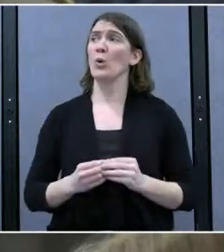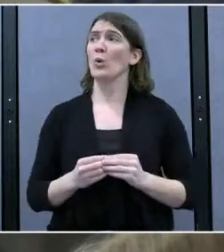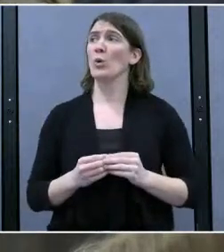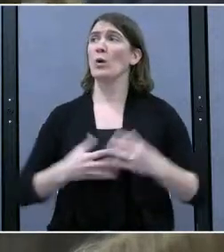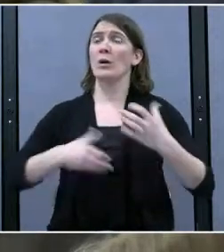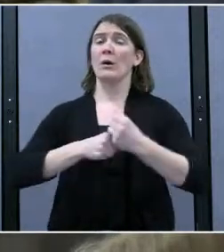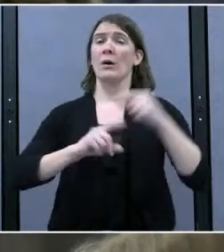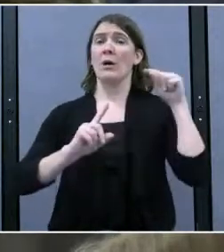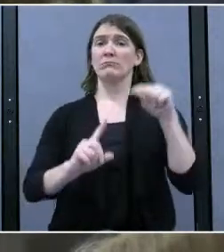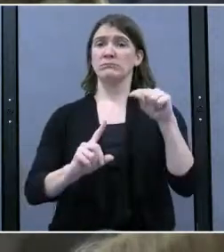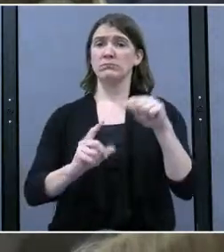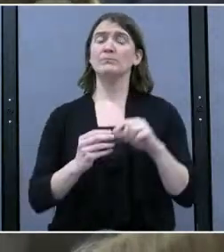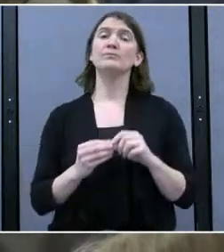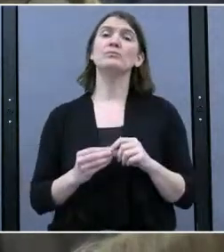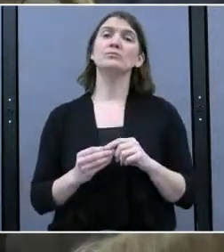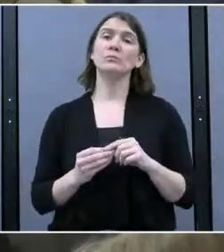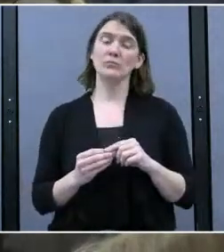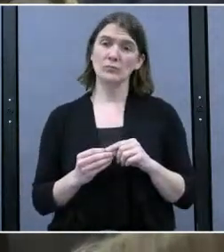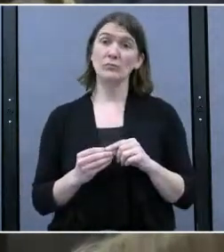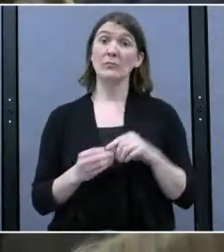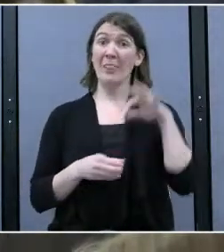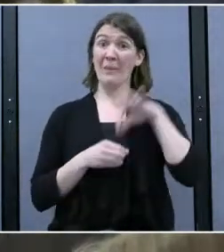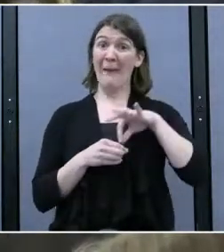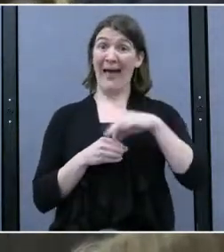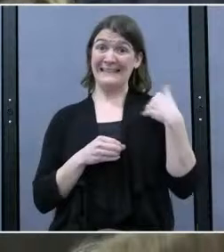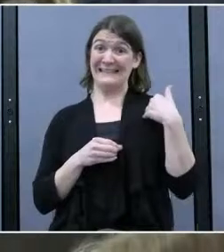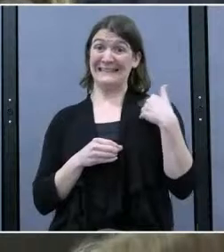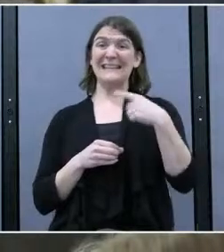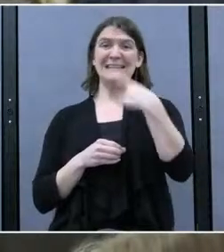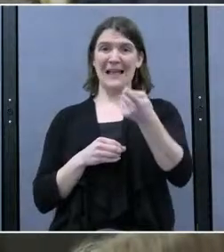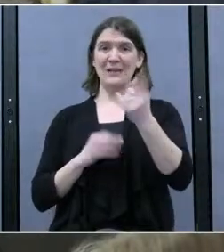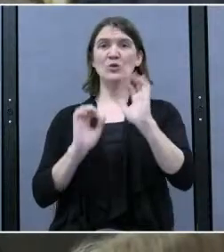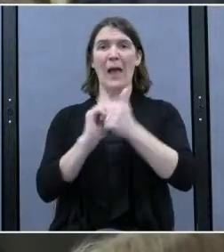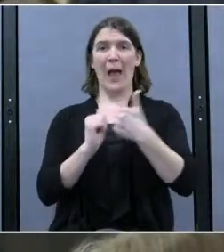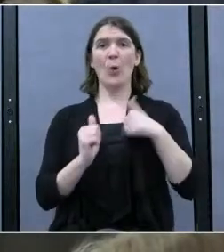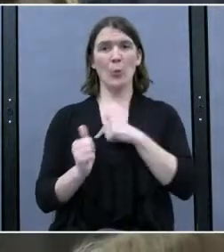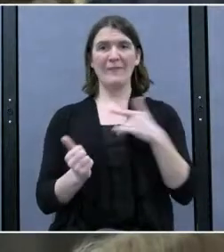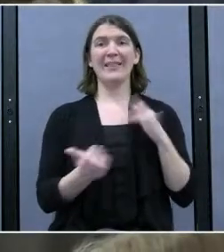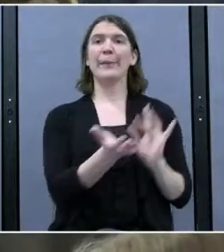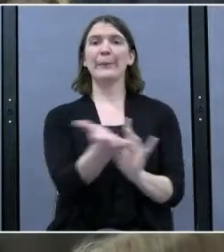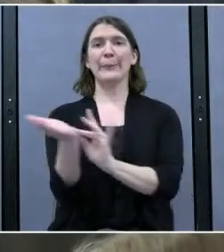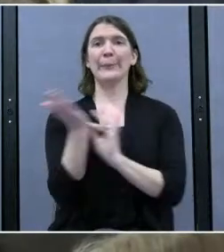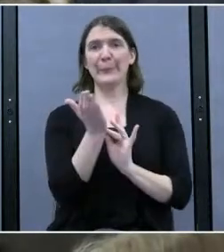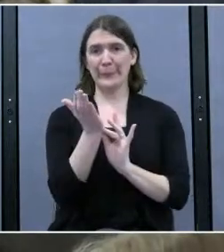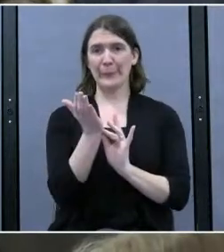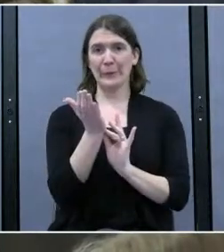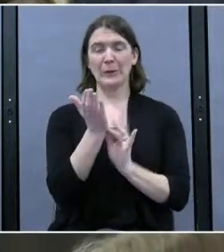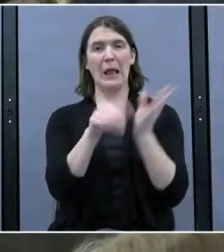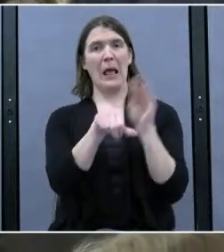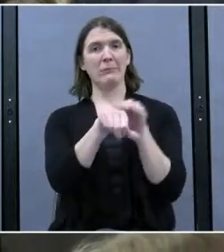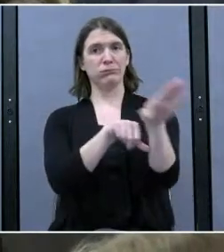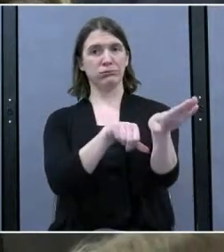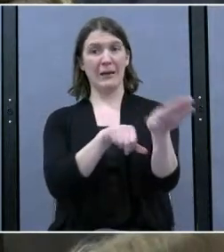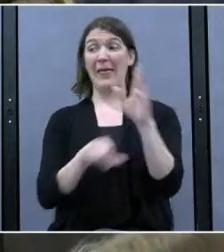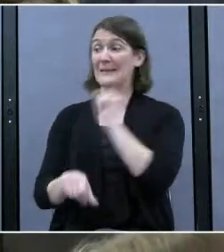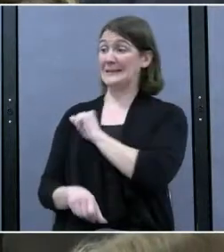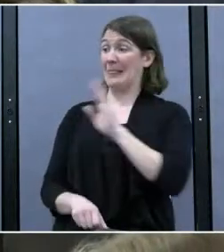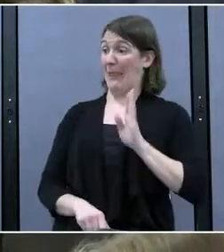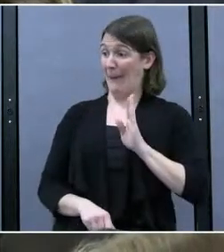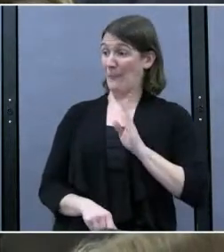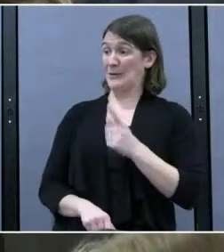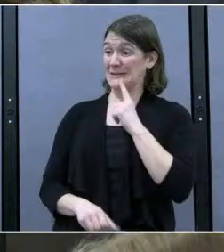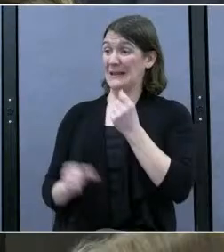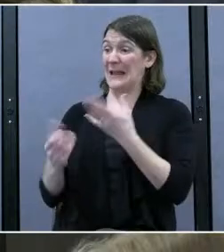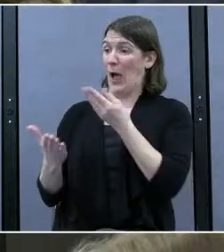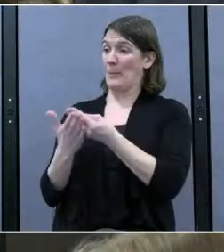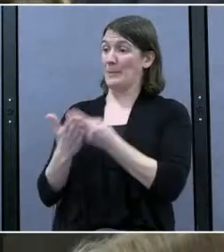short, the ballot is to tell you how the town feels. The advisory from the select board is how much